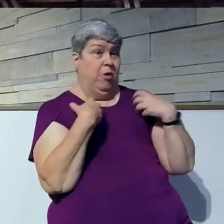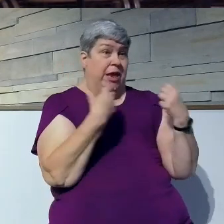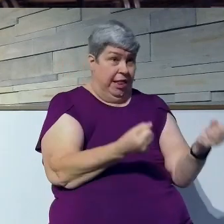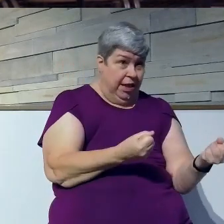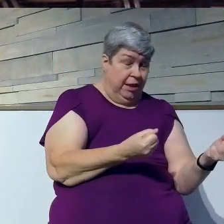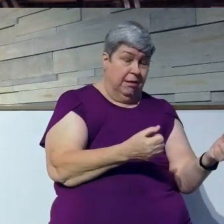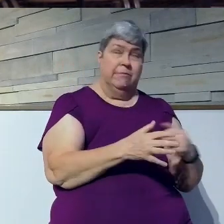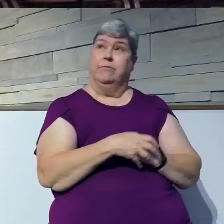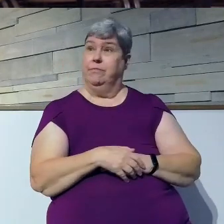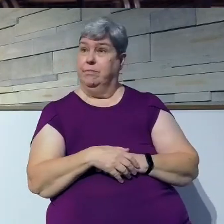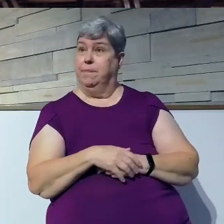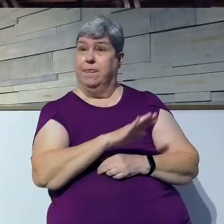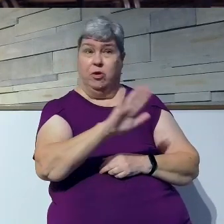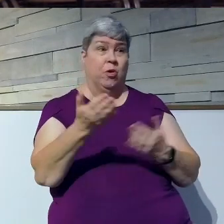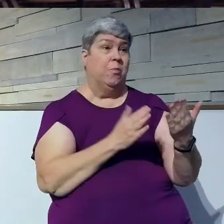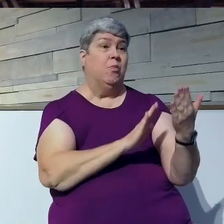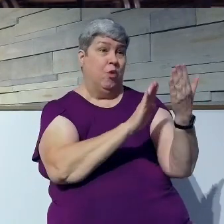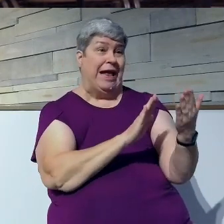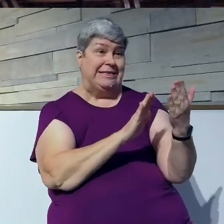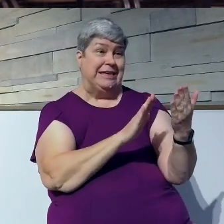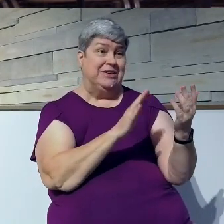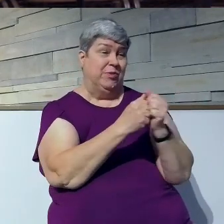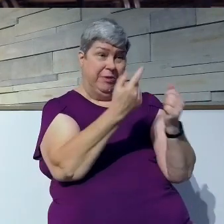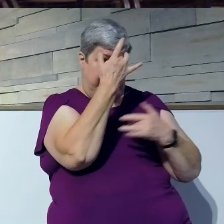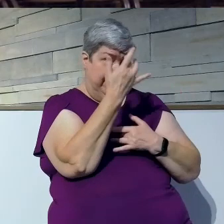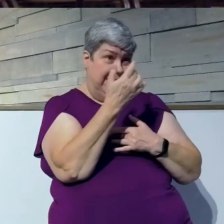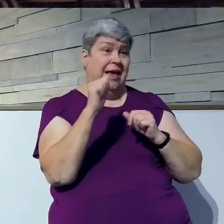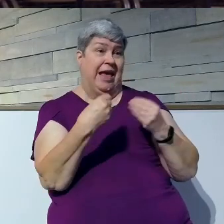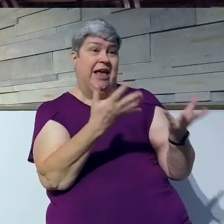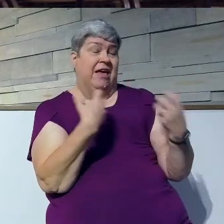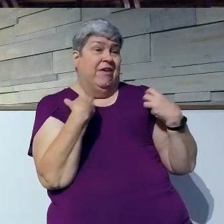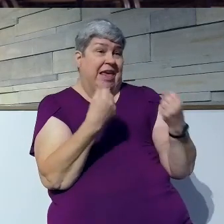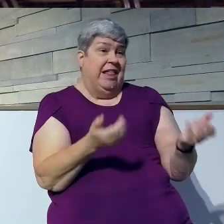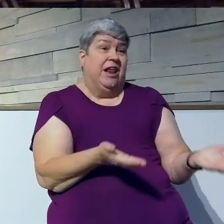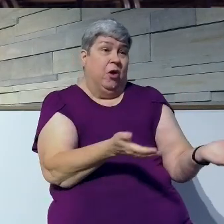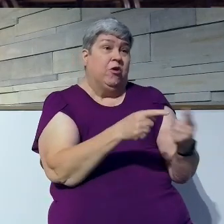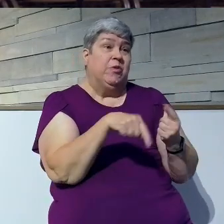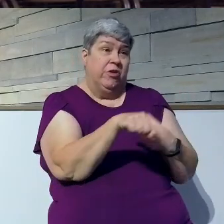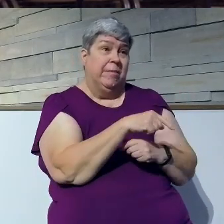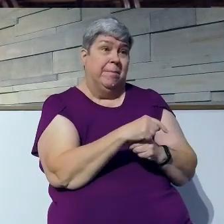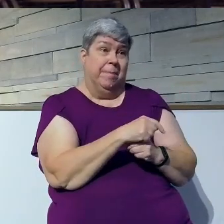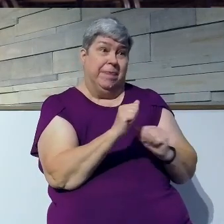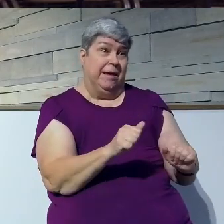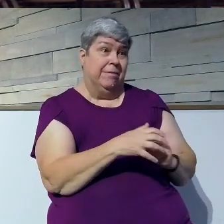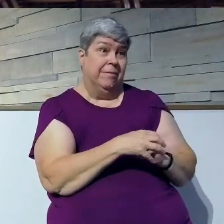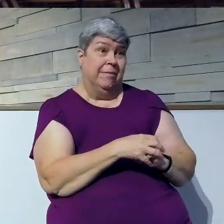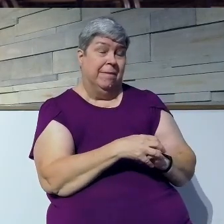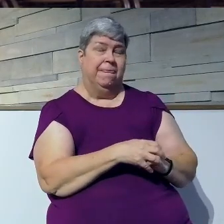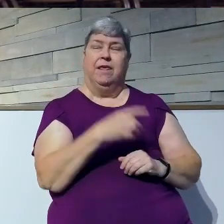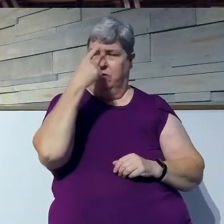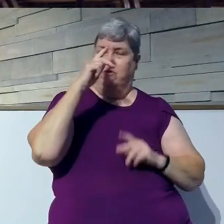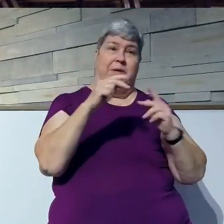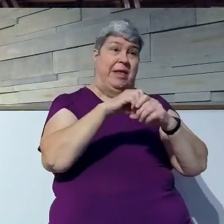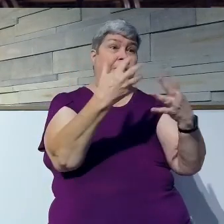them. Folks, just your presence can be healing to folks who are sick and encouragement to them. For